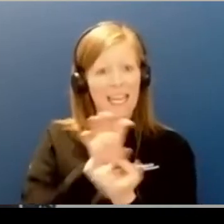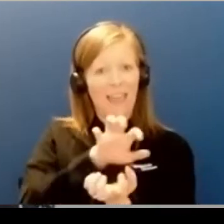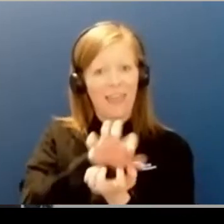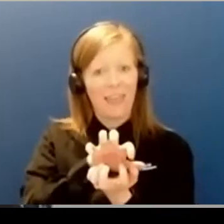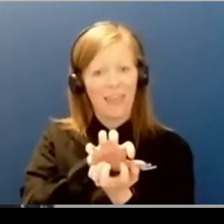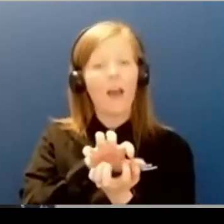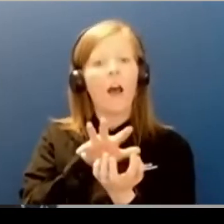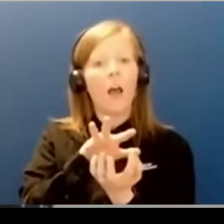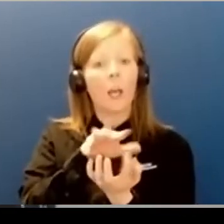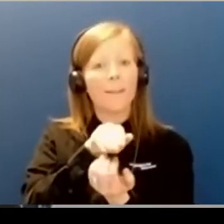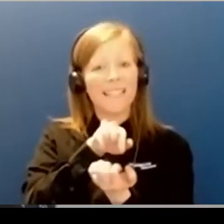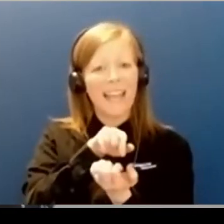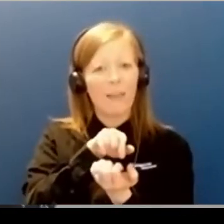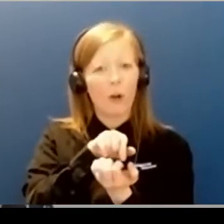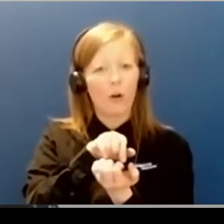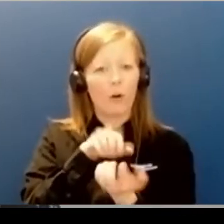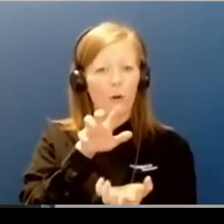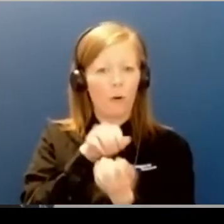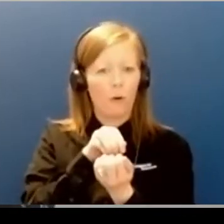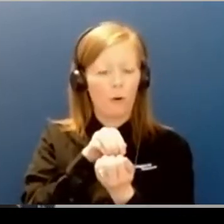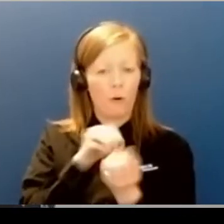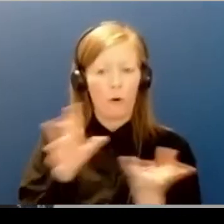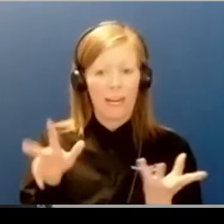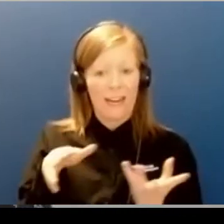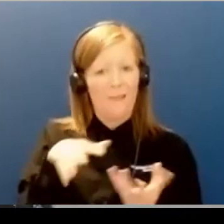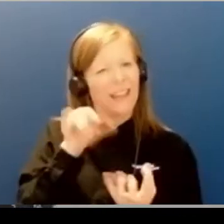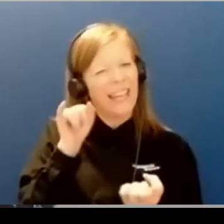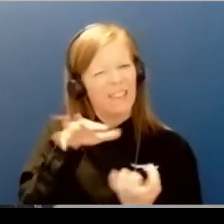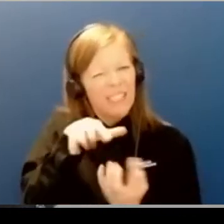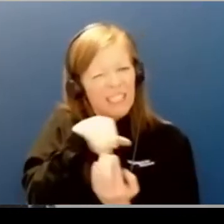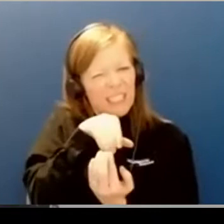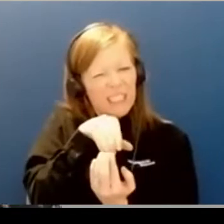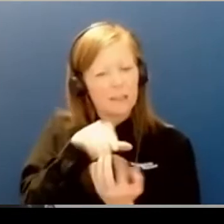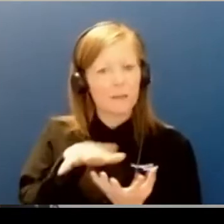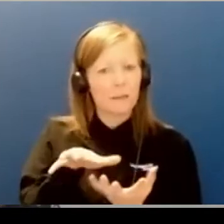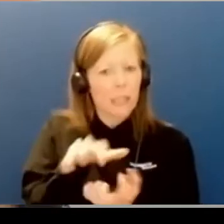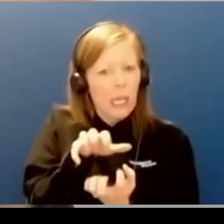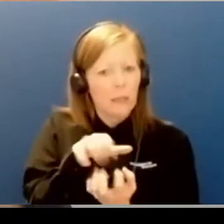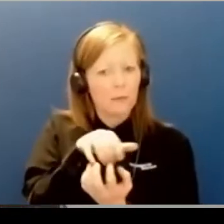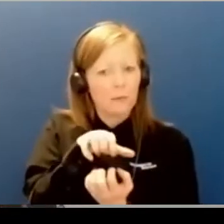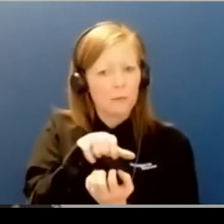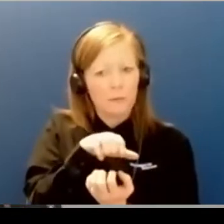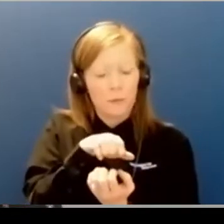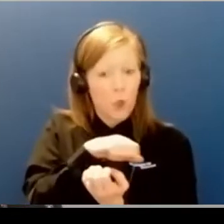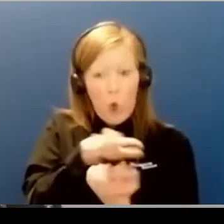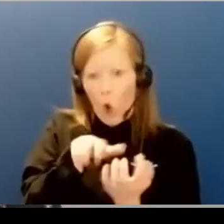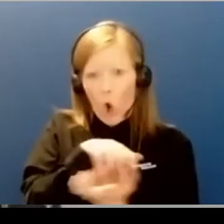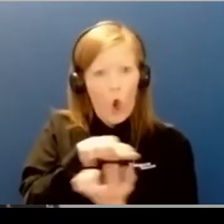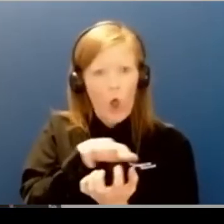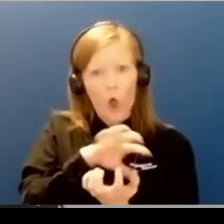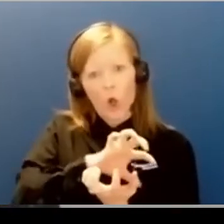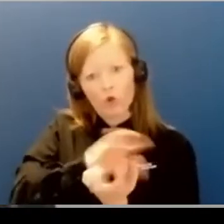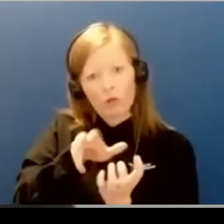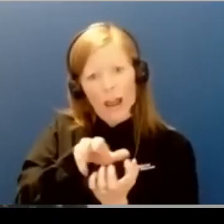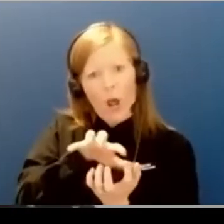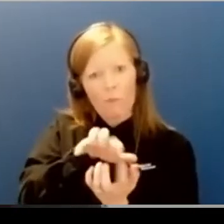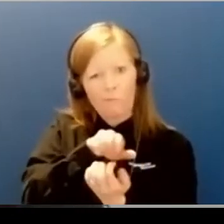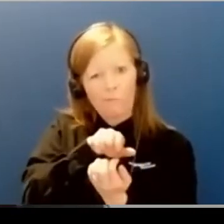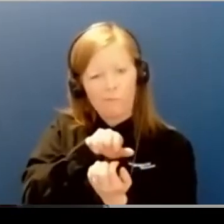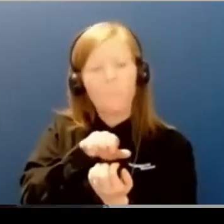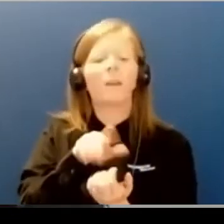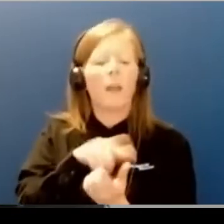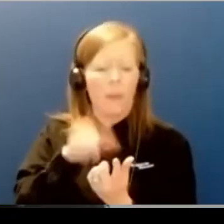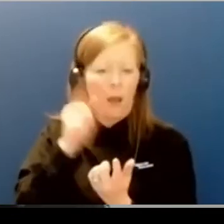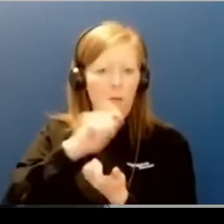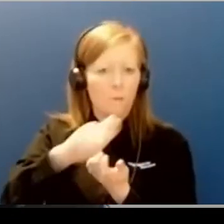So if your child happens to be one of those kids that has really tight teeth all around, then you can start flossing